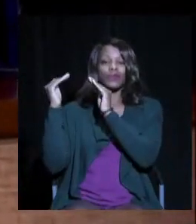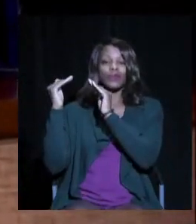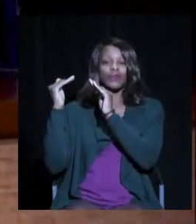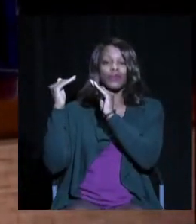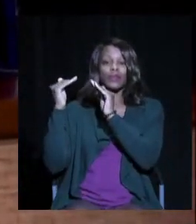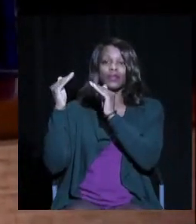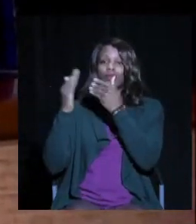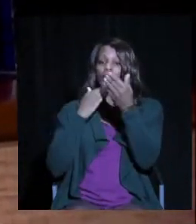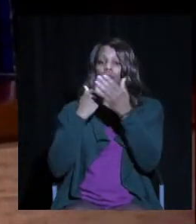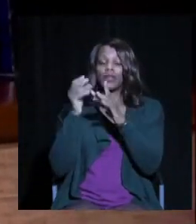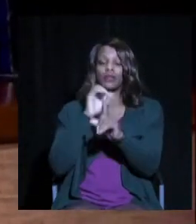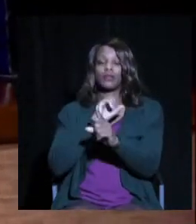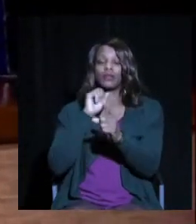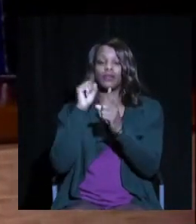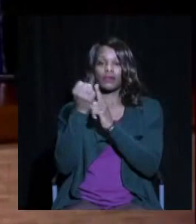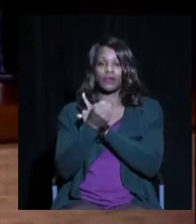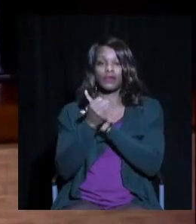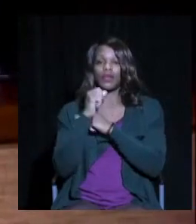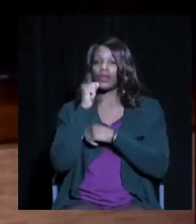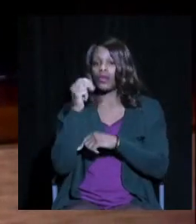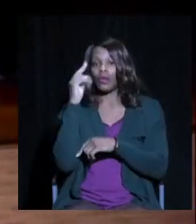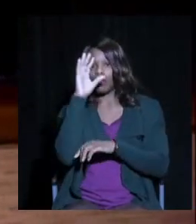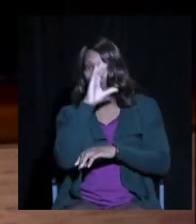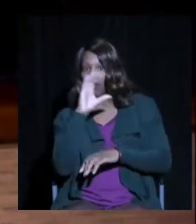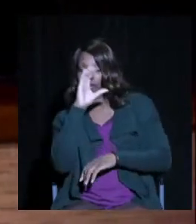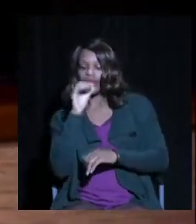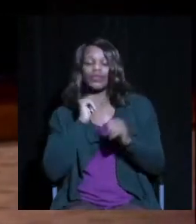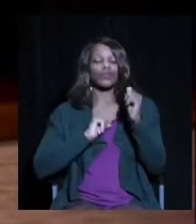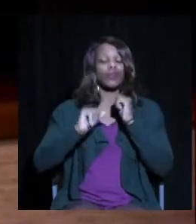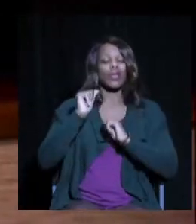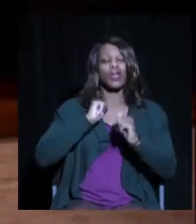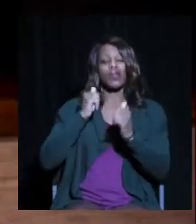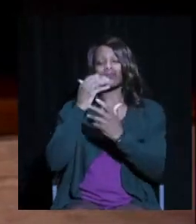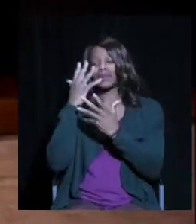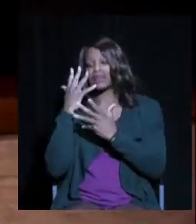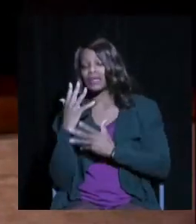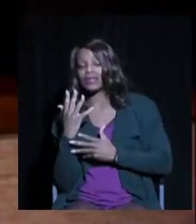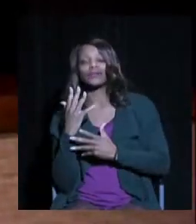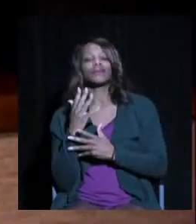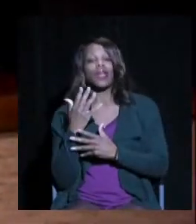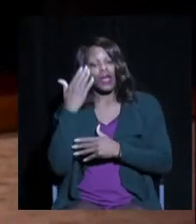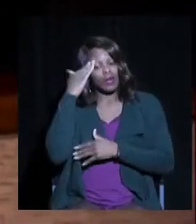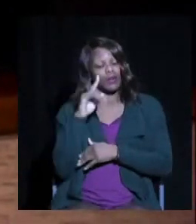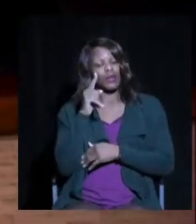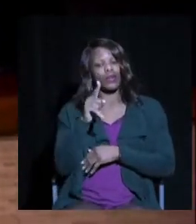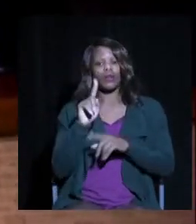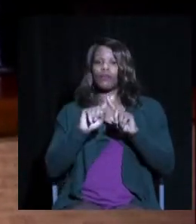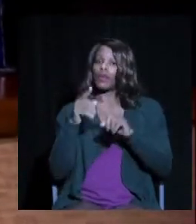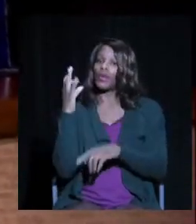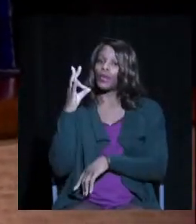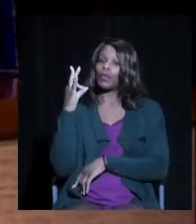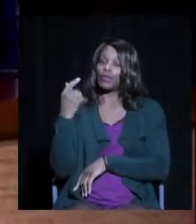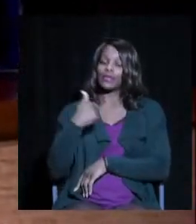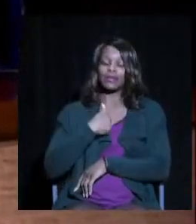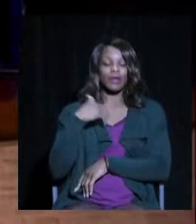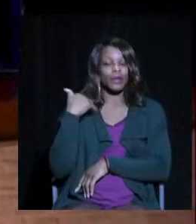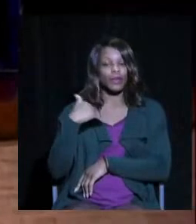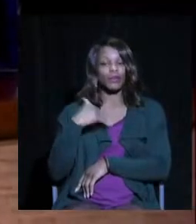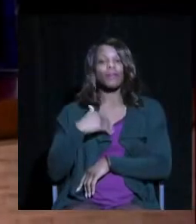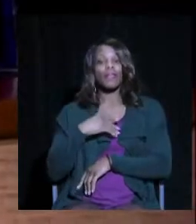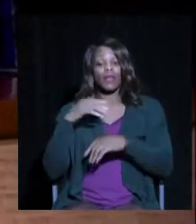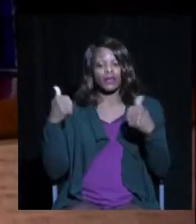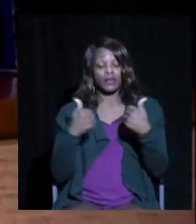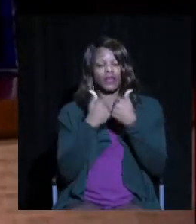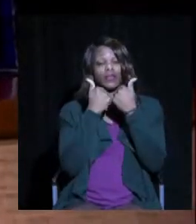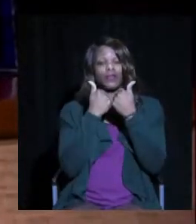every situation. Don't look for drama, don't look for despair, but find hope. I don't know about you, but that was a word for me. So this week, the challenge is that